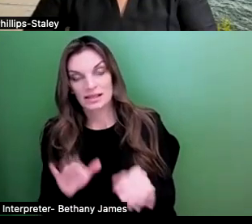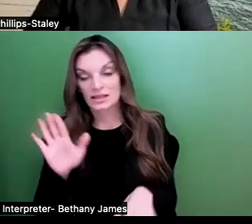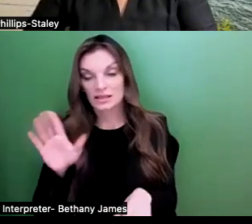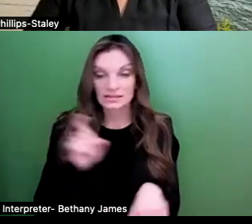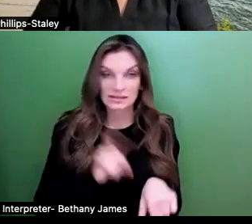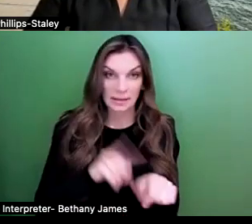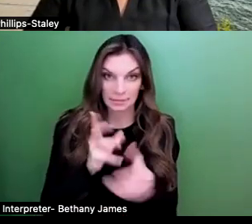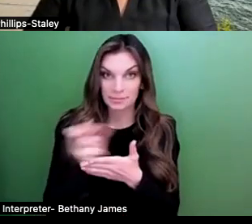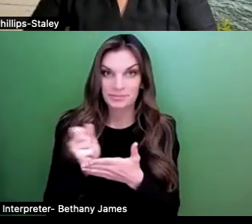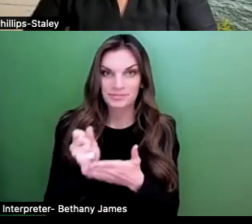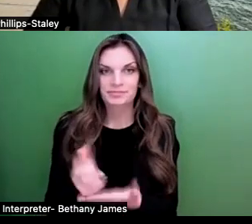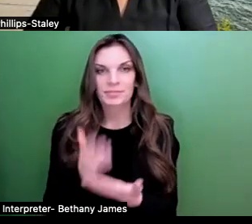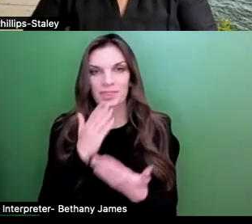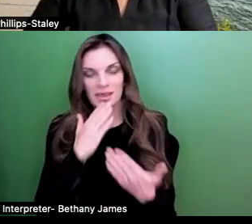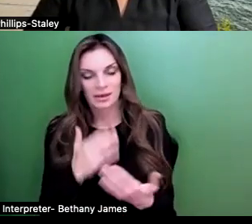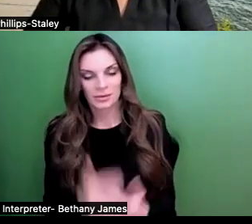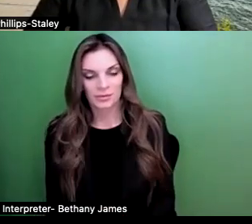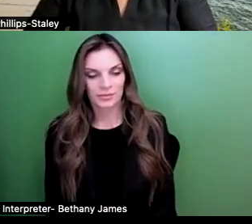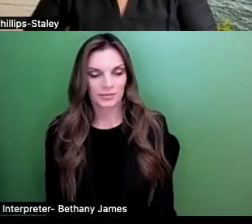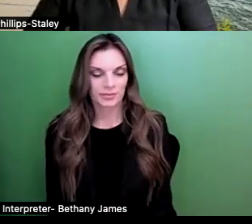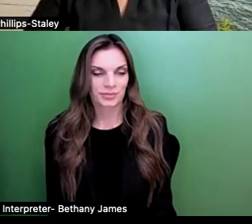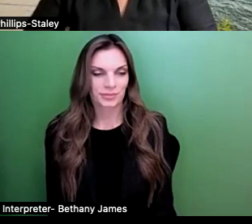time. Thank you.